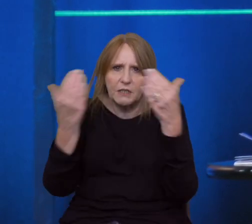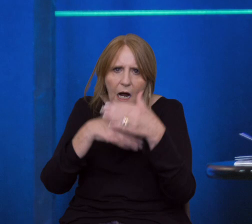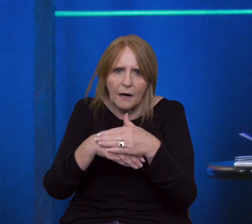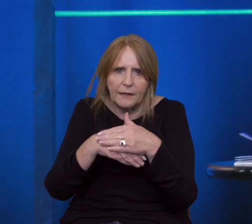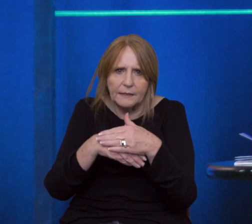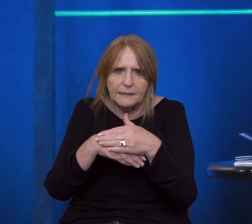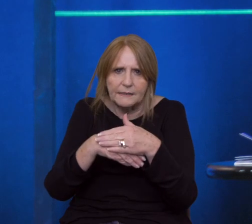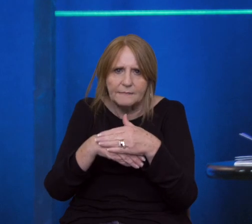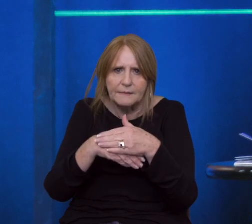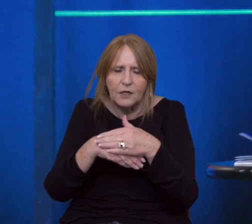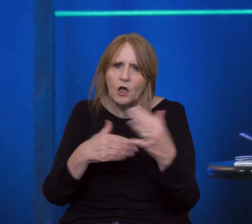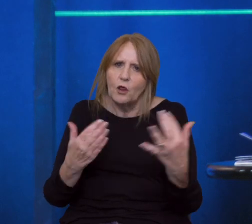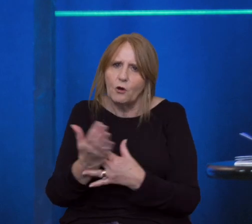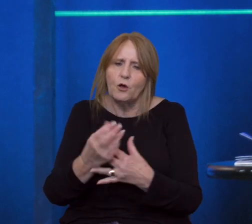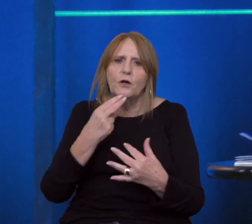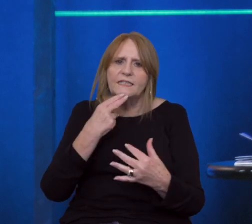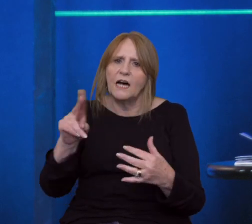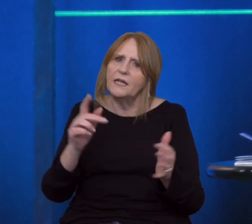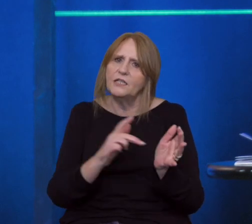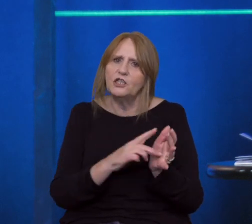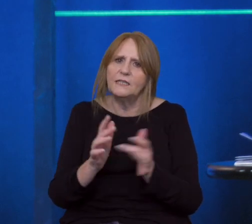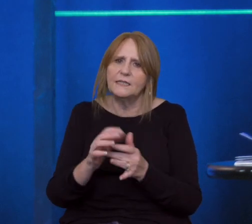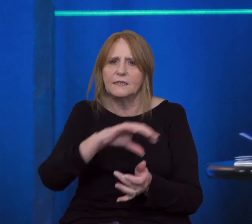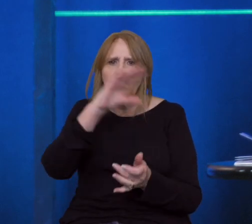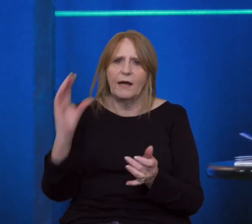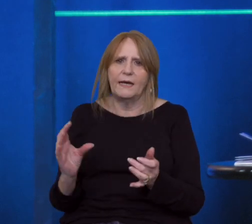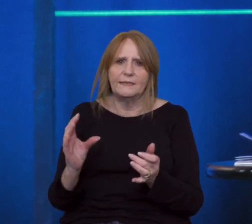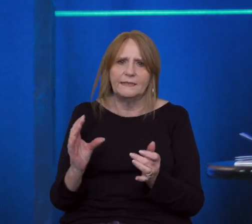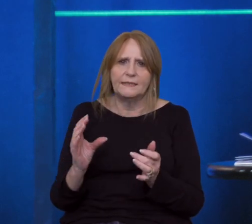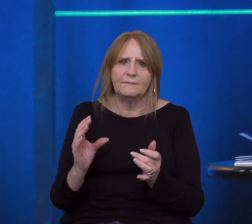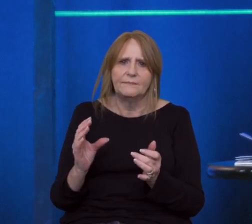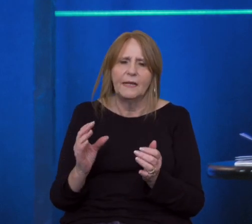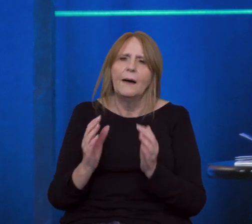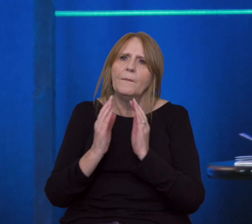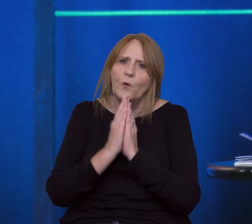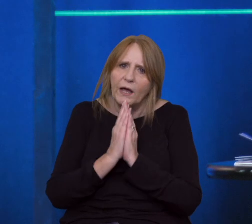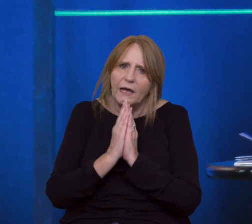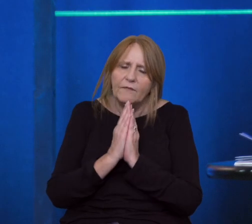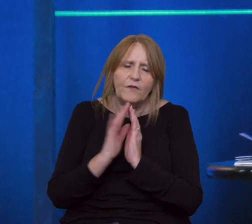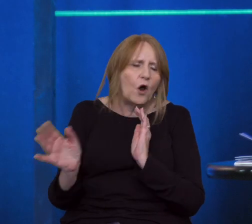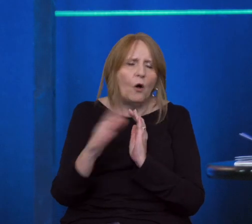Your Son, Jesus Christ. I pray for these getting saved that they will be filled really